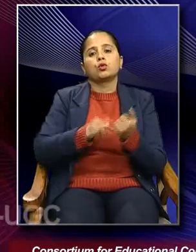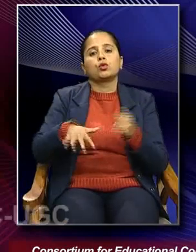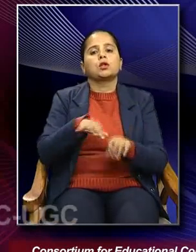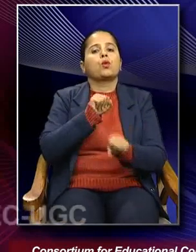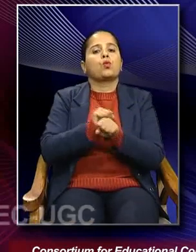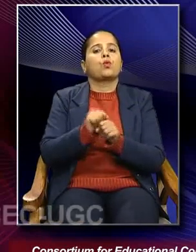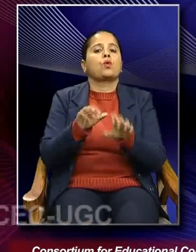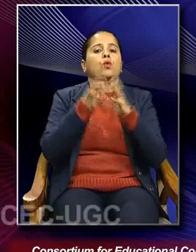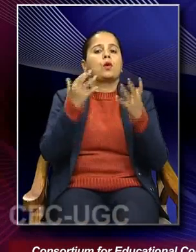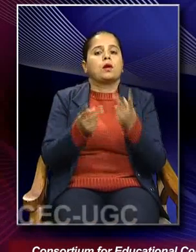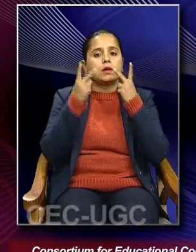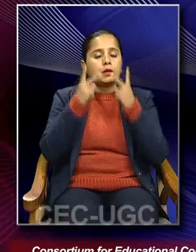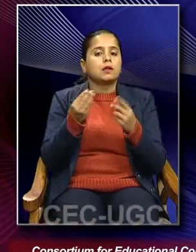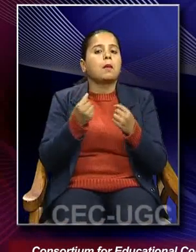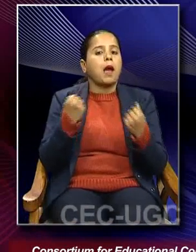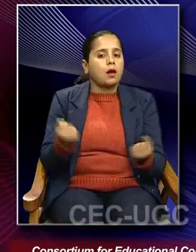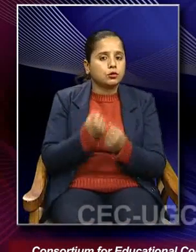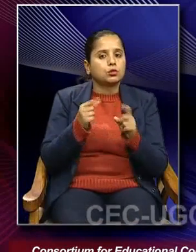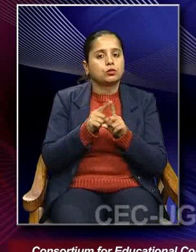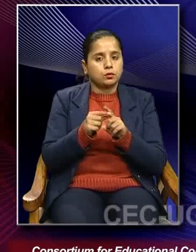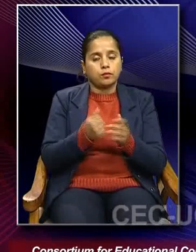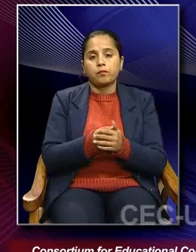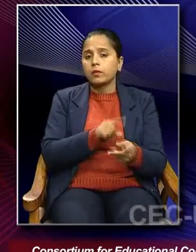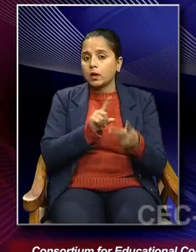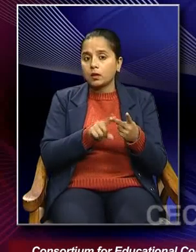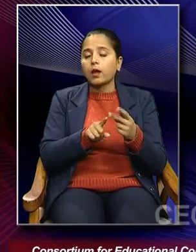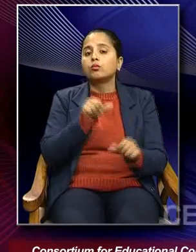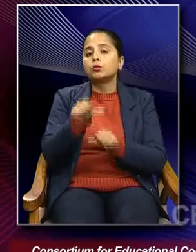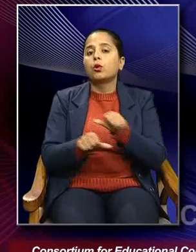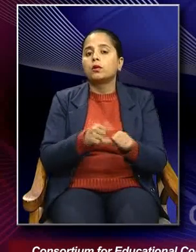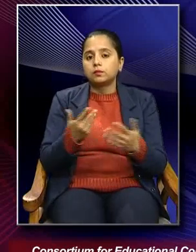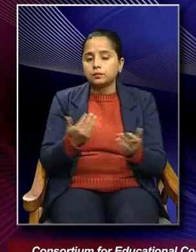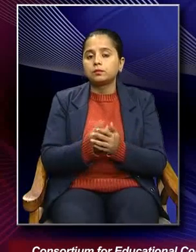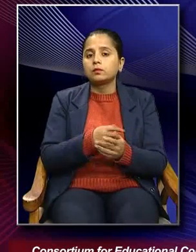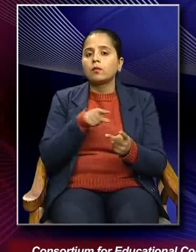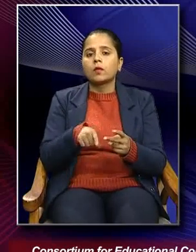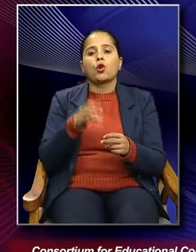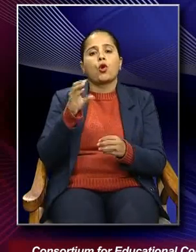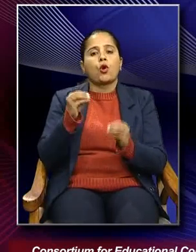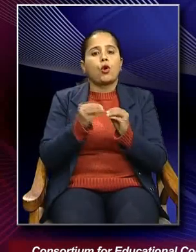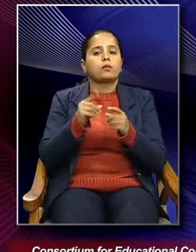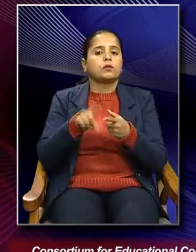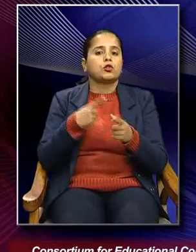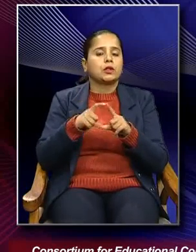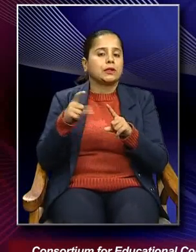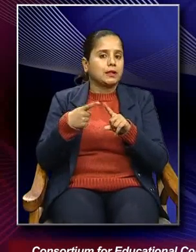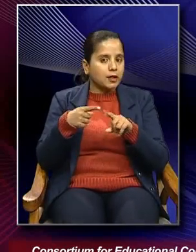it is seen through action. The second process is objectification.